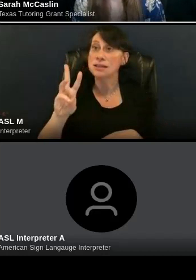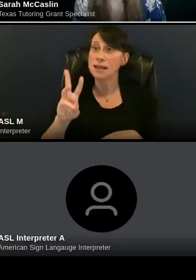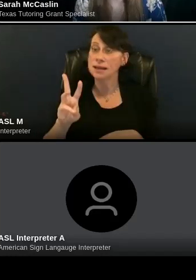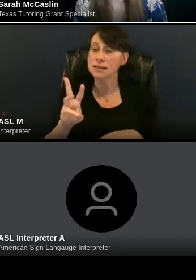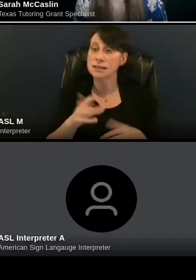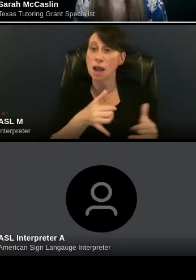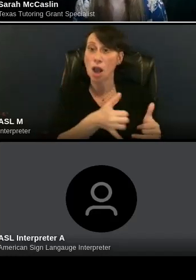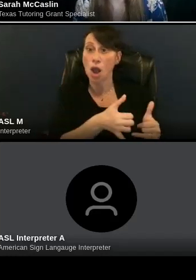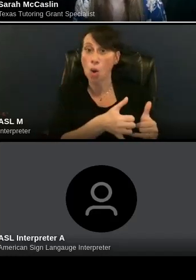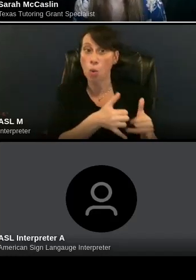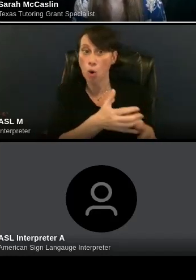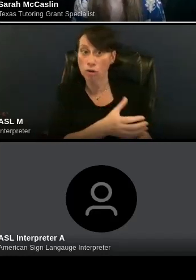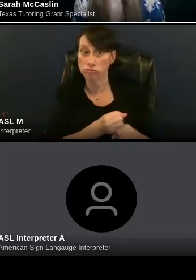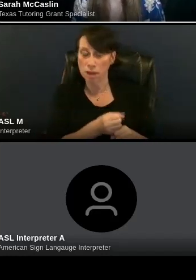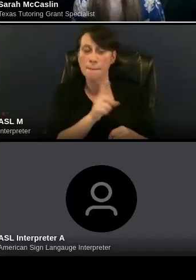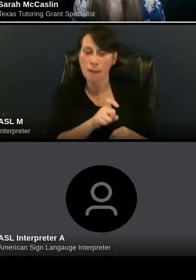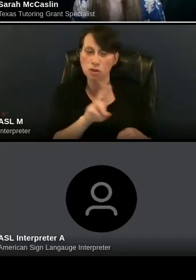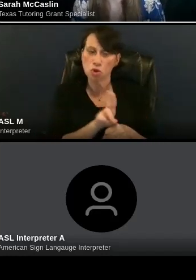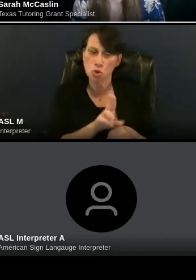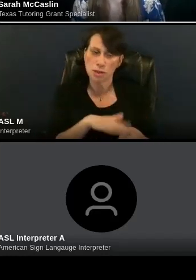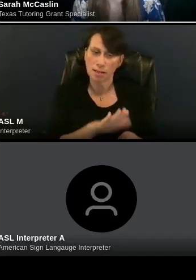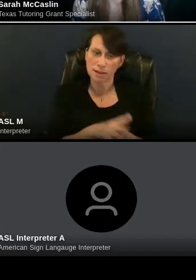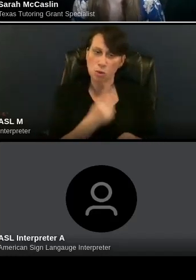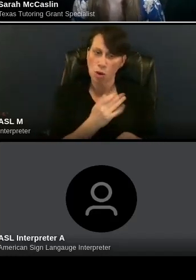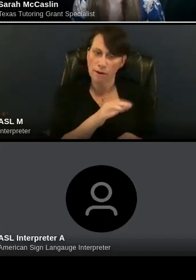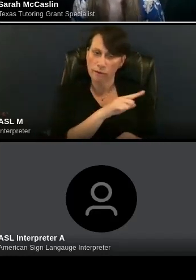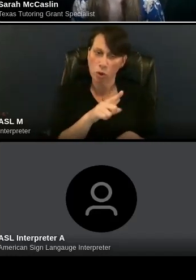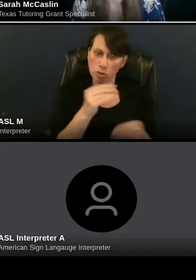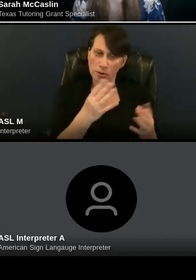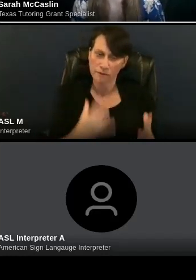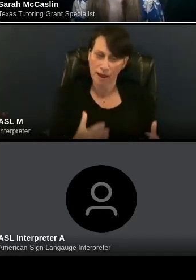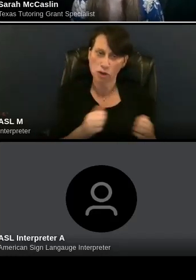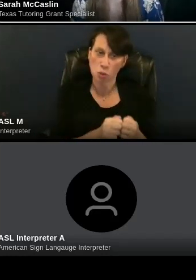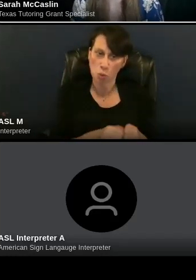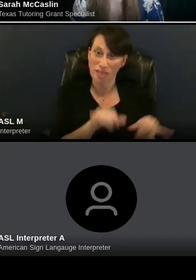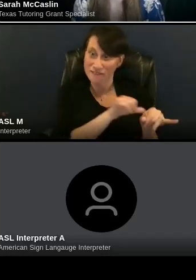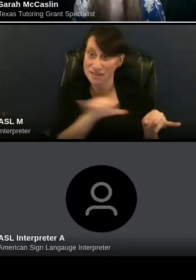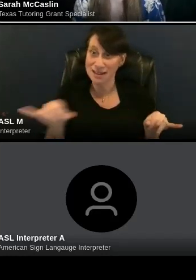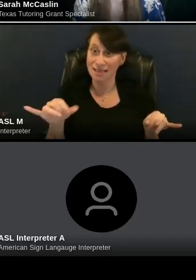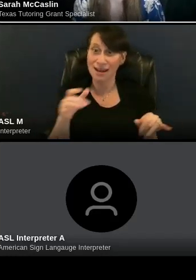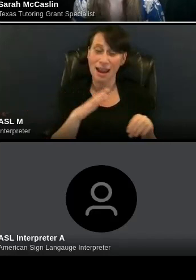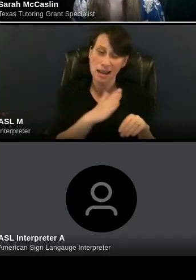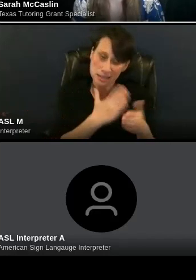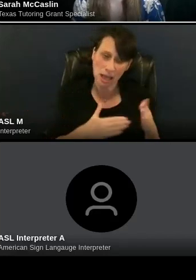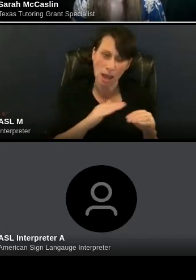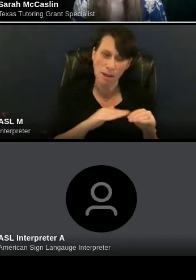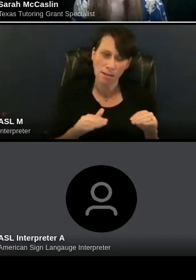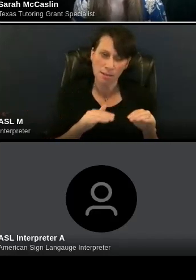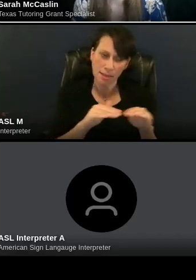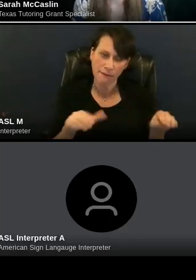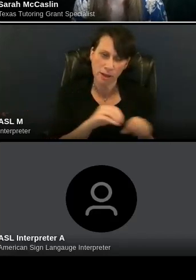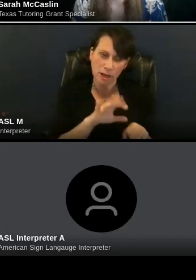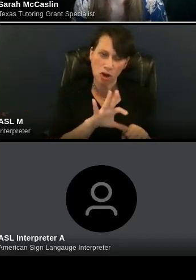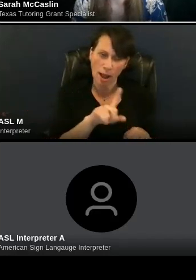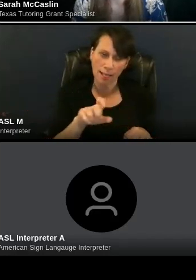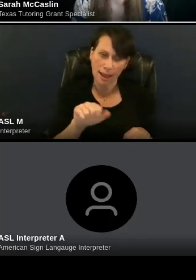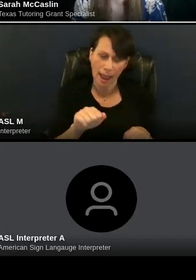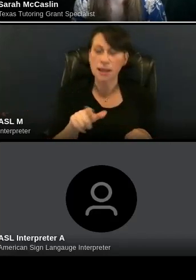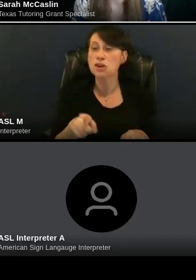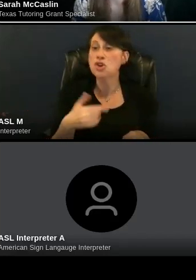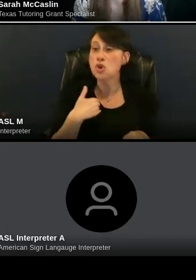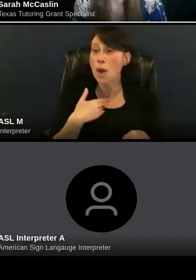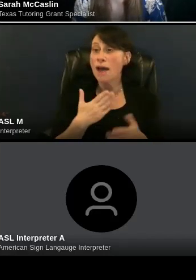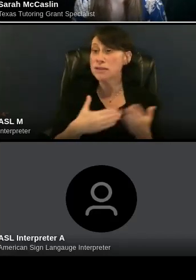awardee must utilize at least one of those providers with fidelity at some level within your LEA. And so you have a bit